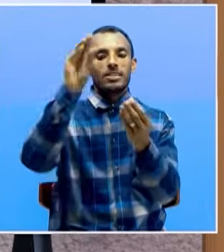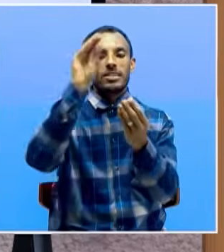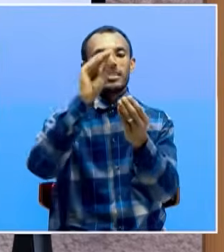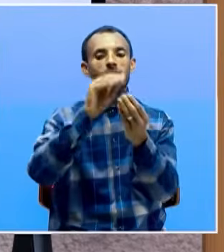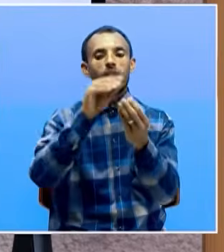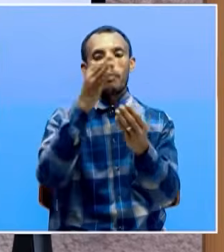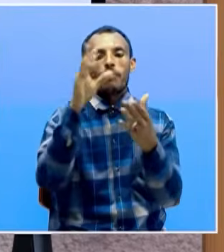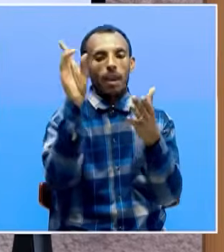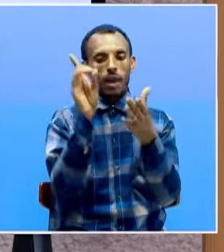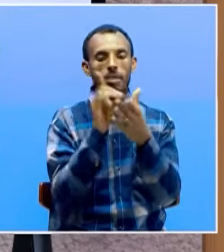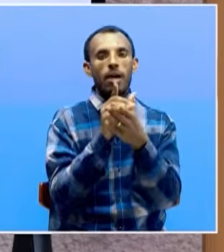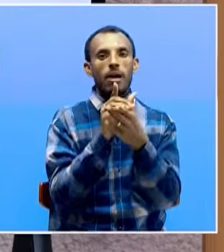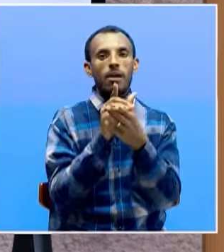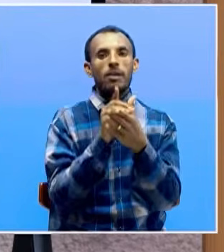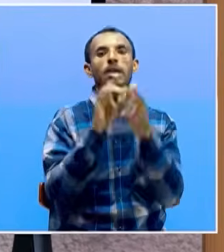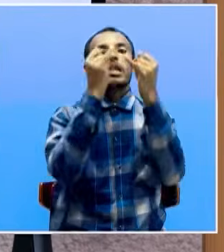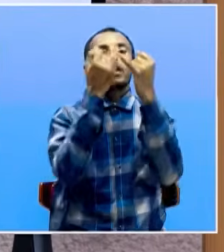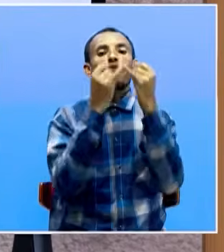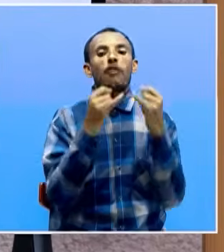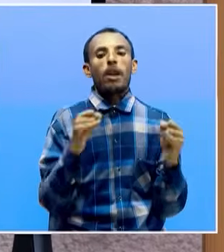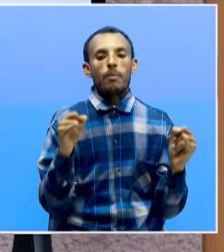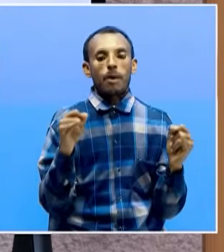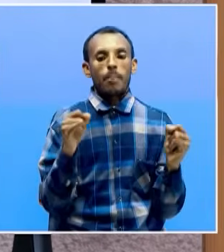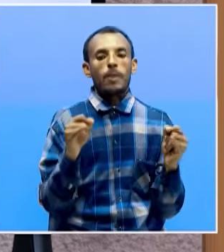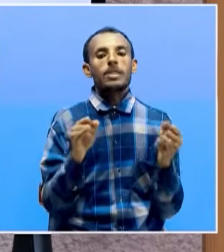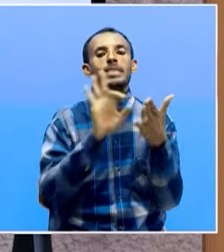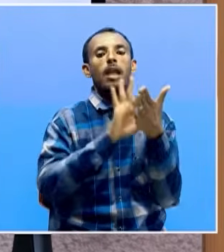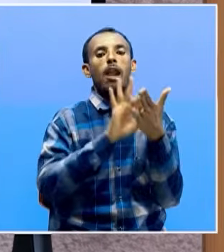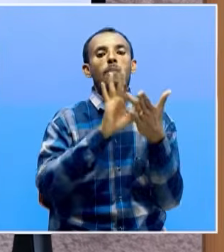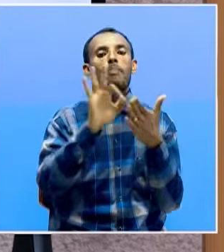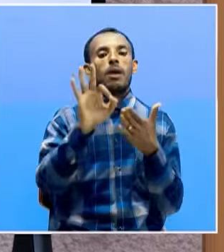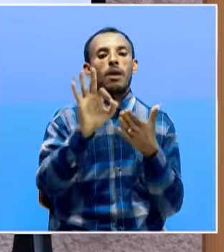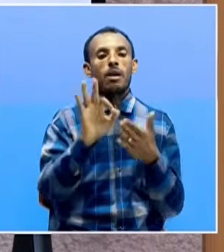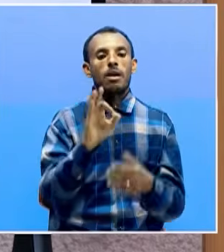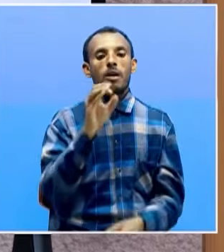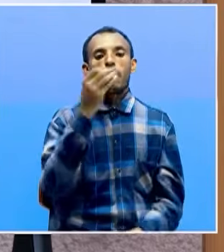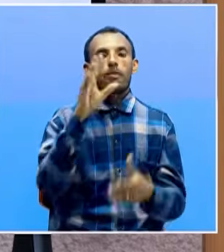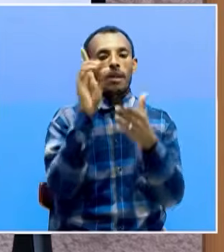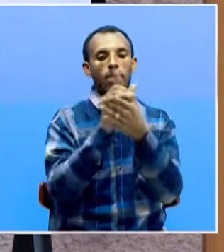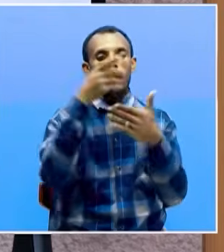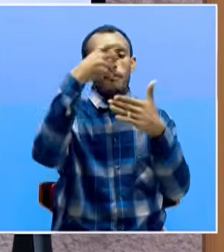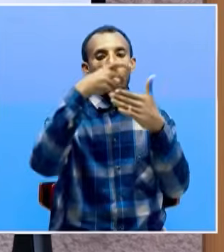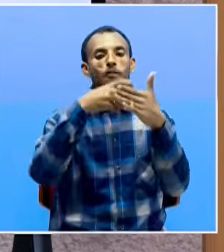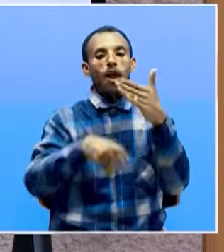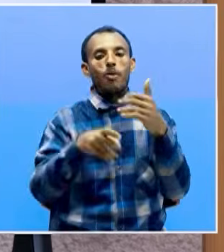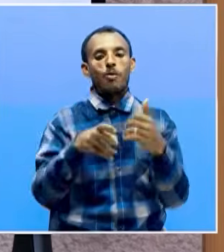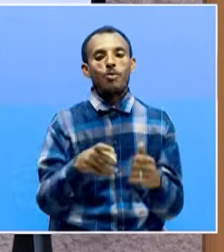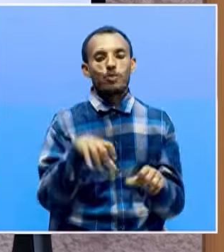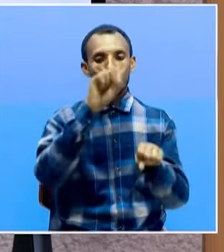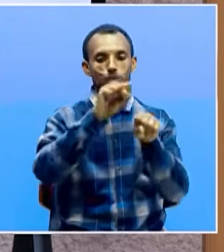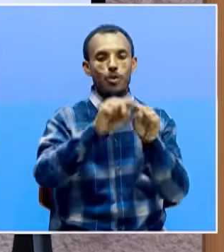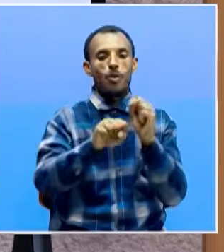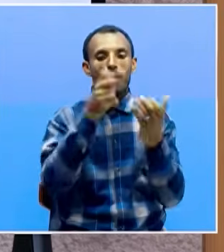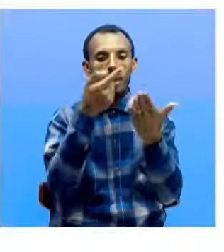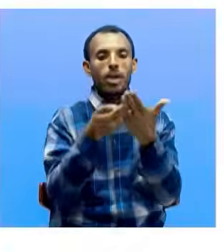the datas divided by the number of the data values. So